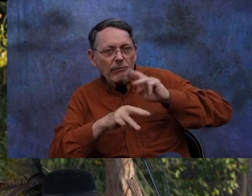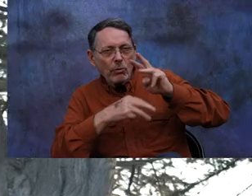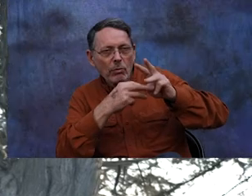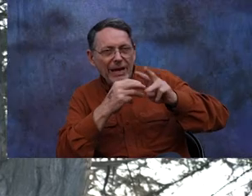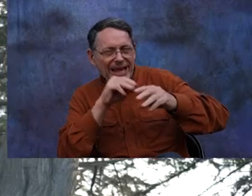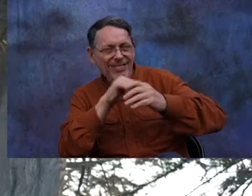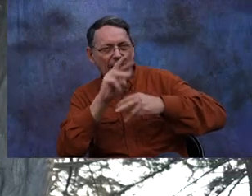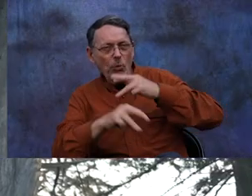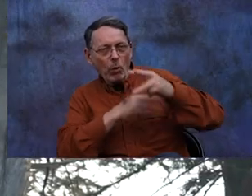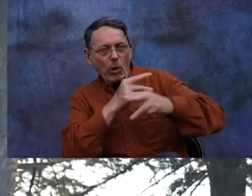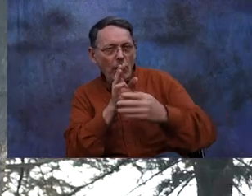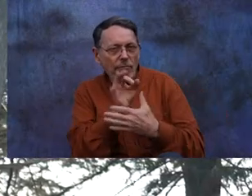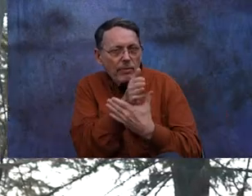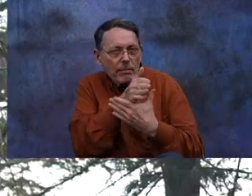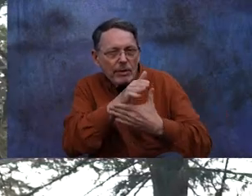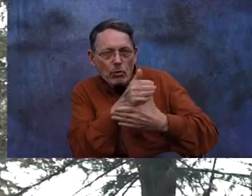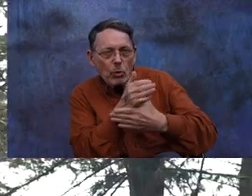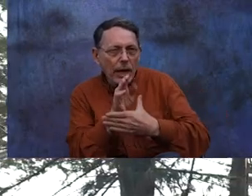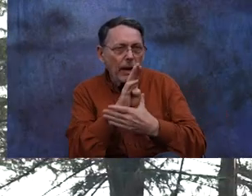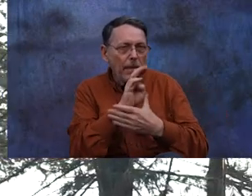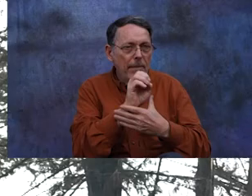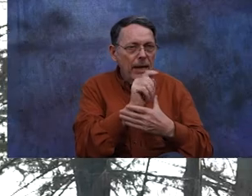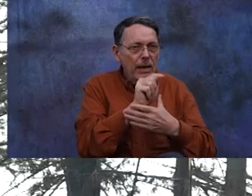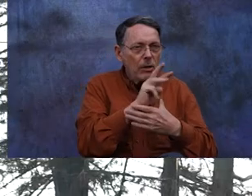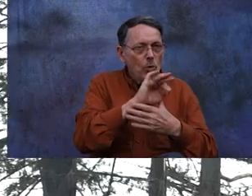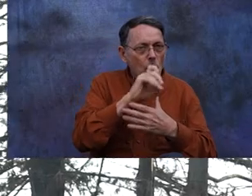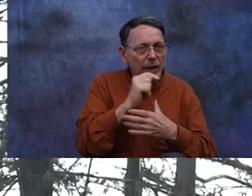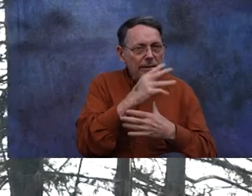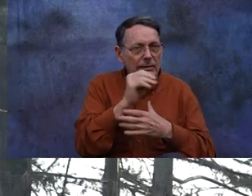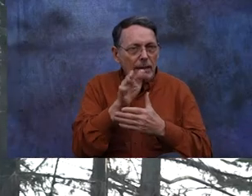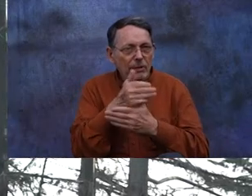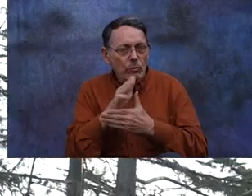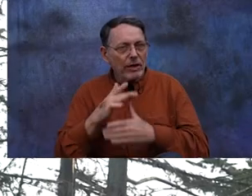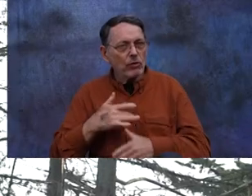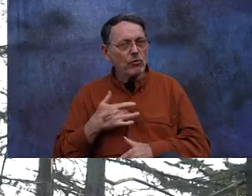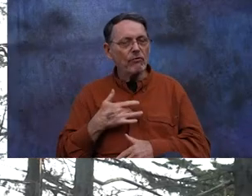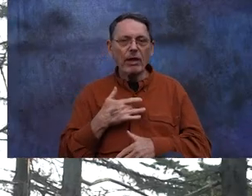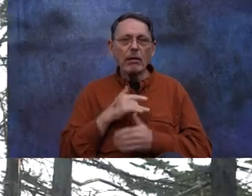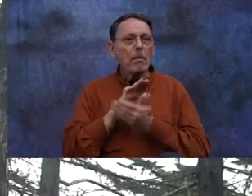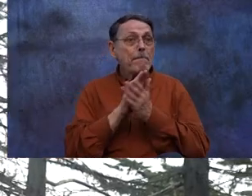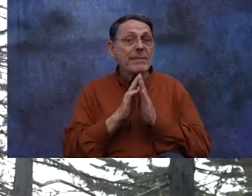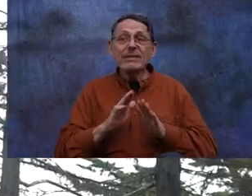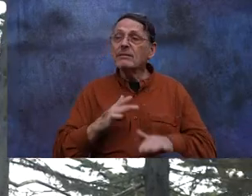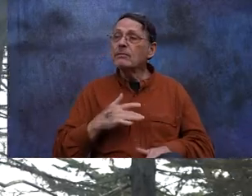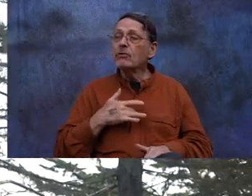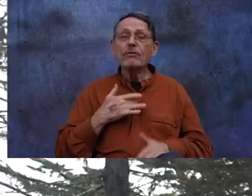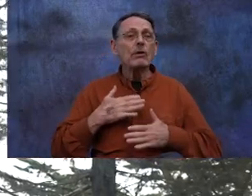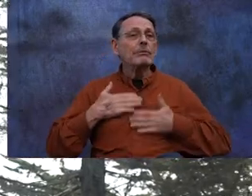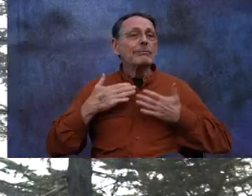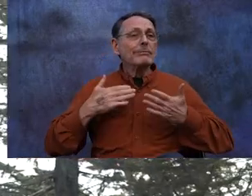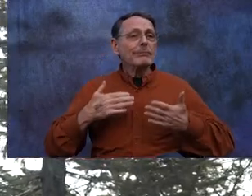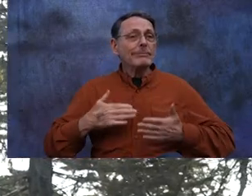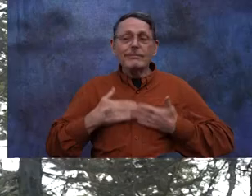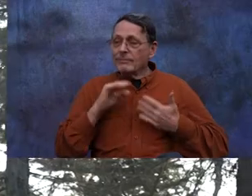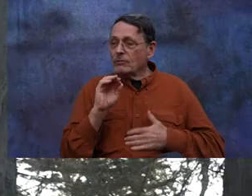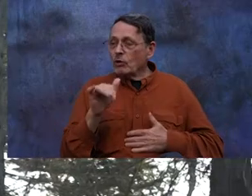between. And you feel a sense of peace. You feel a sense of joy. You feel a sense